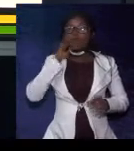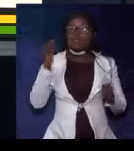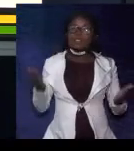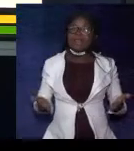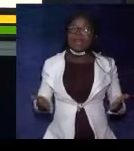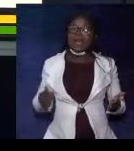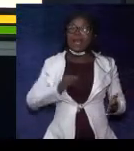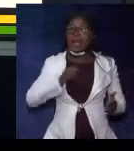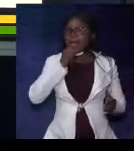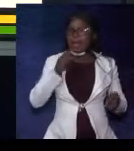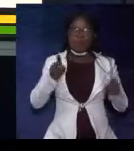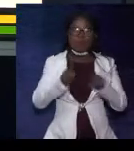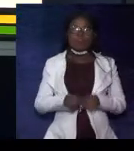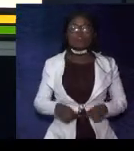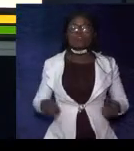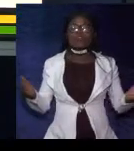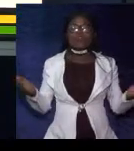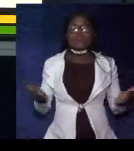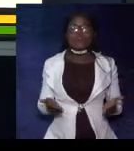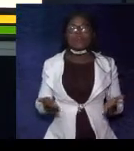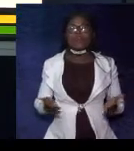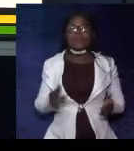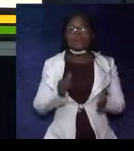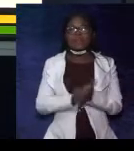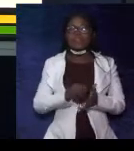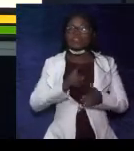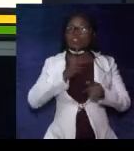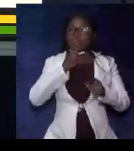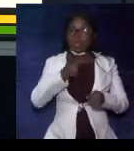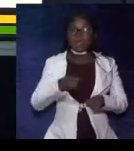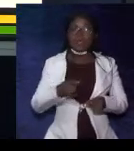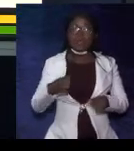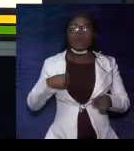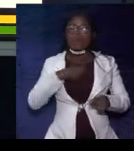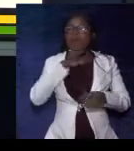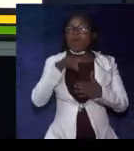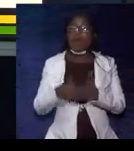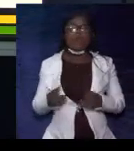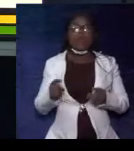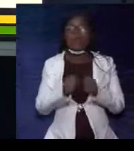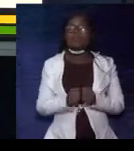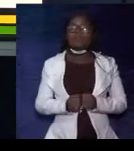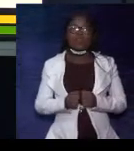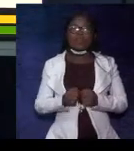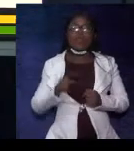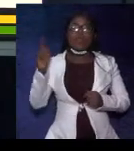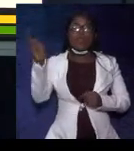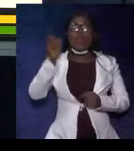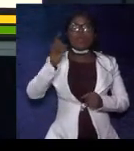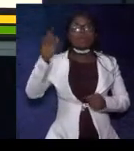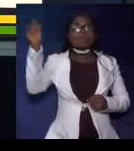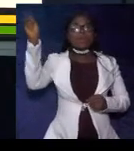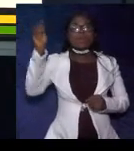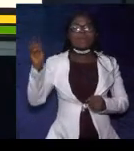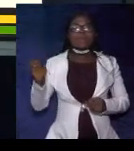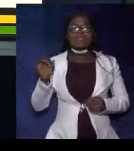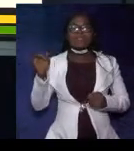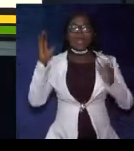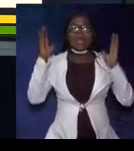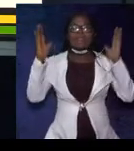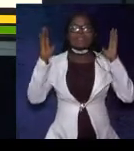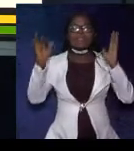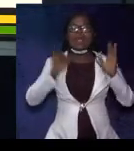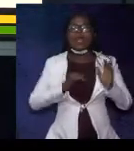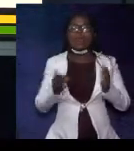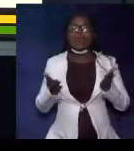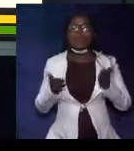is here. I am also here. That's your response. We are here together. 100% attention.